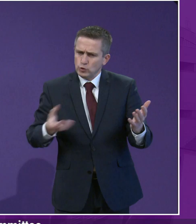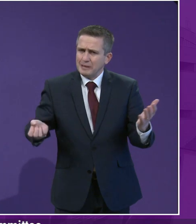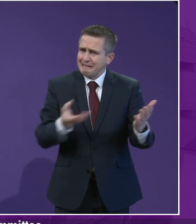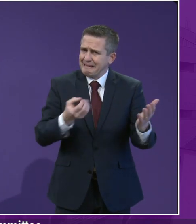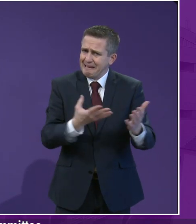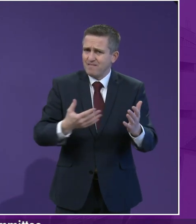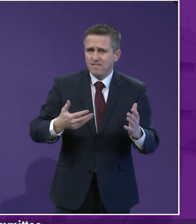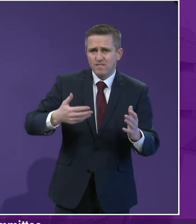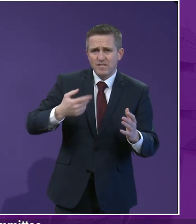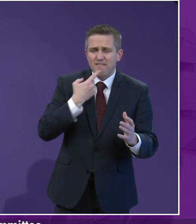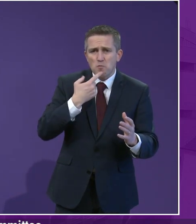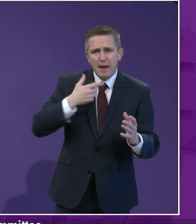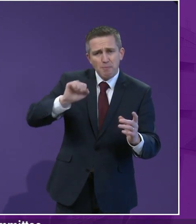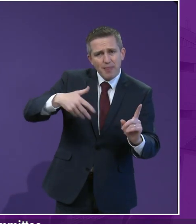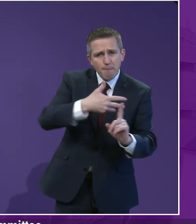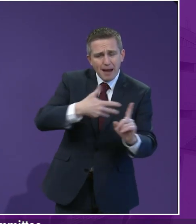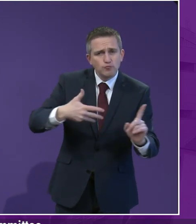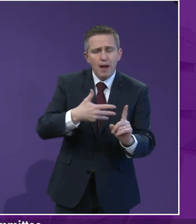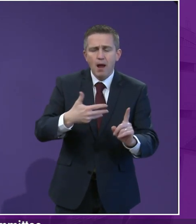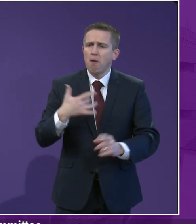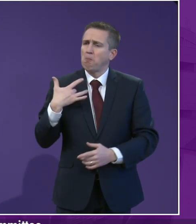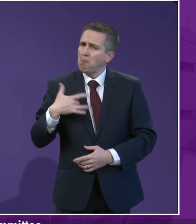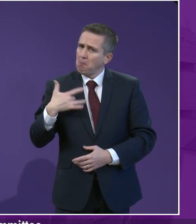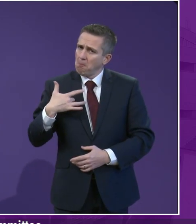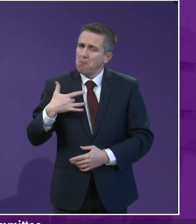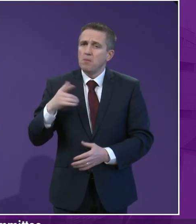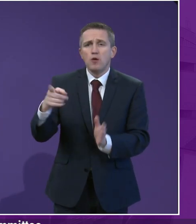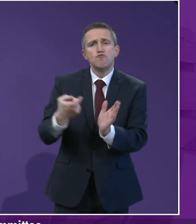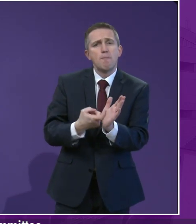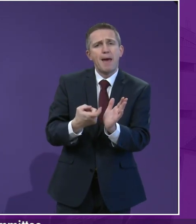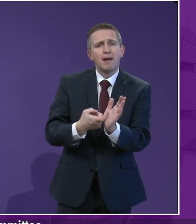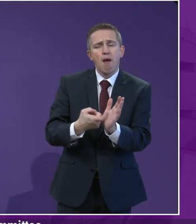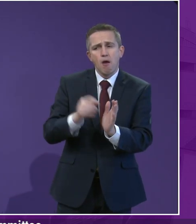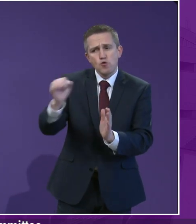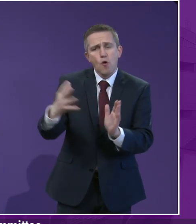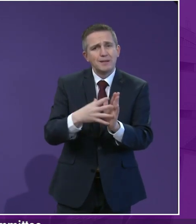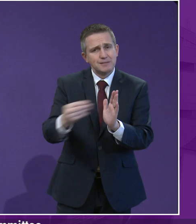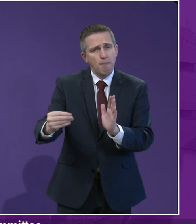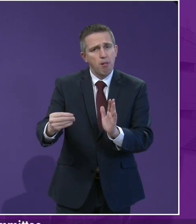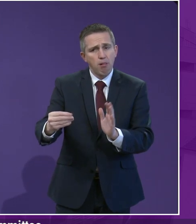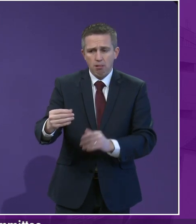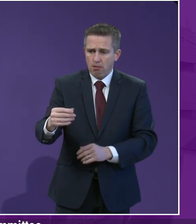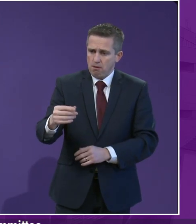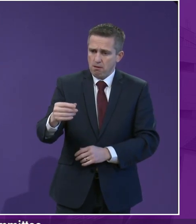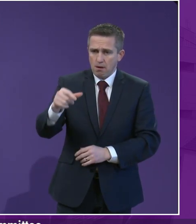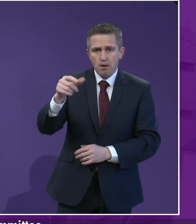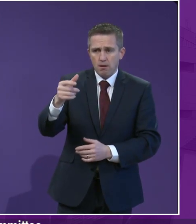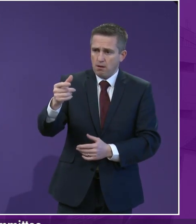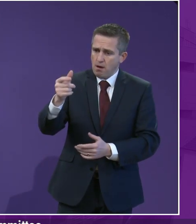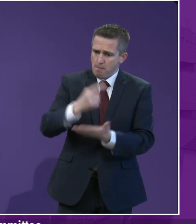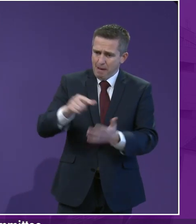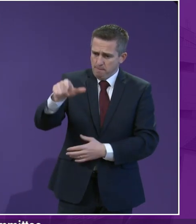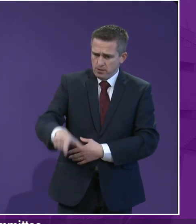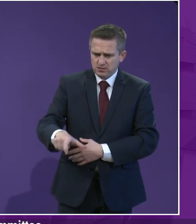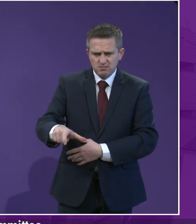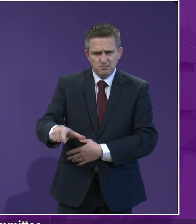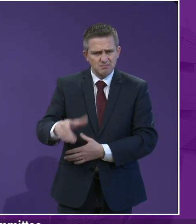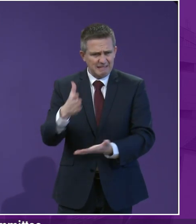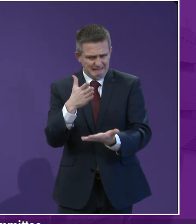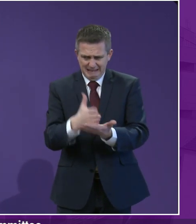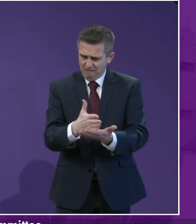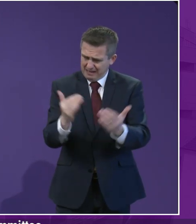You want to come back, Willie? Yeah, I want to just stick with this mysterious contextual information